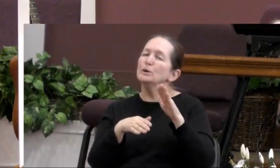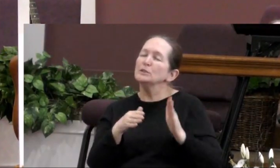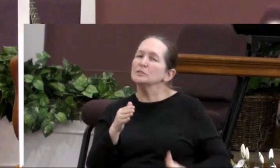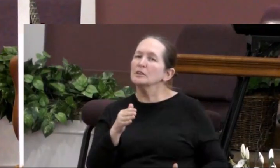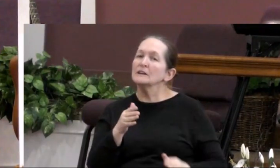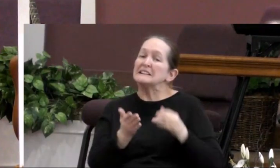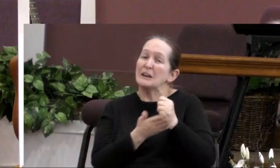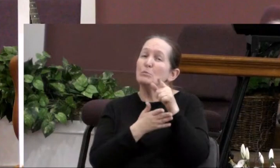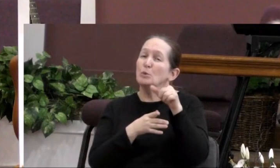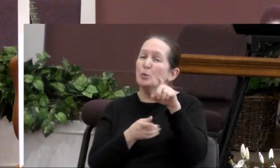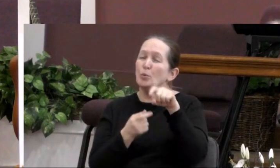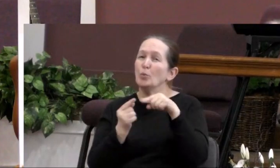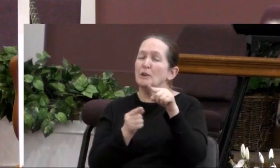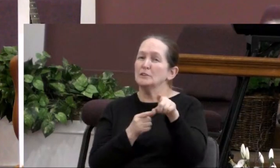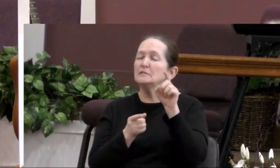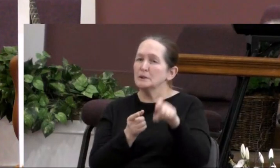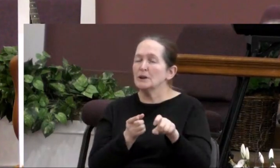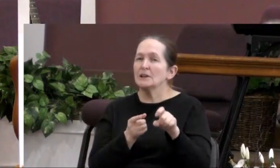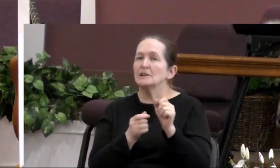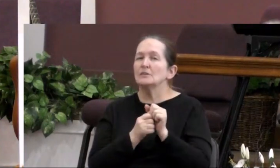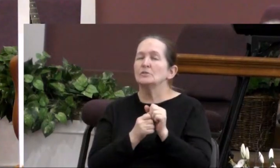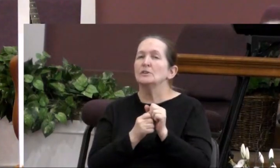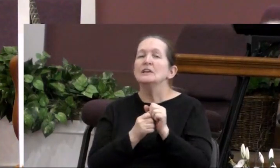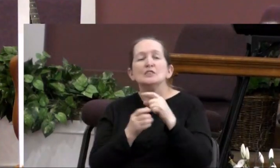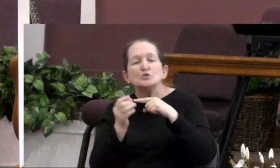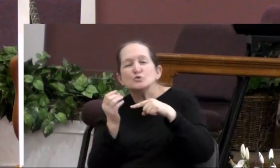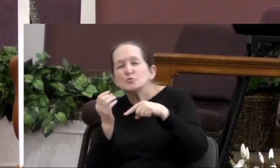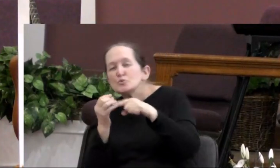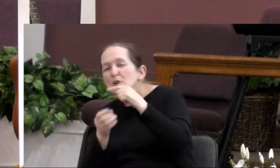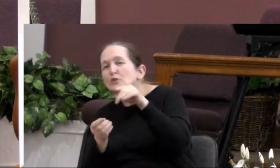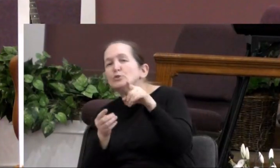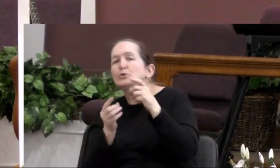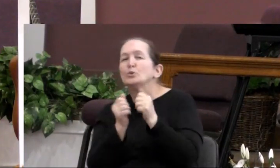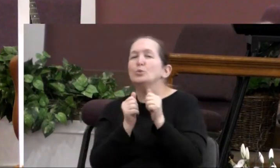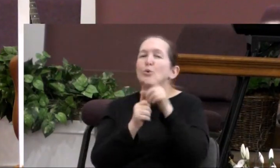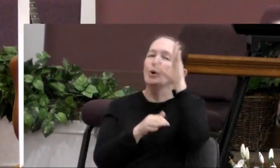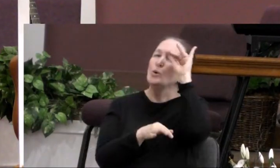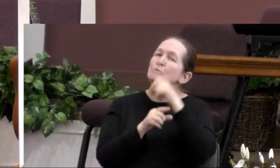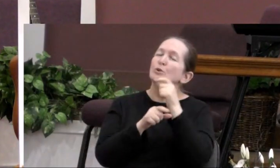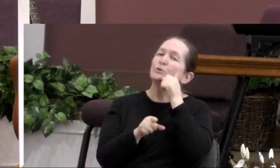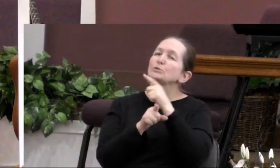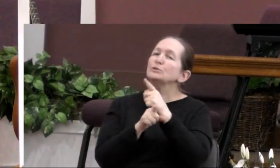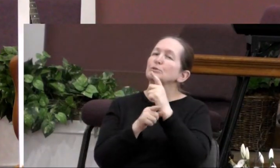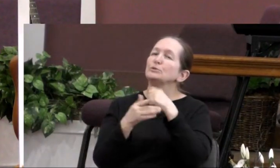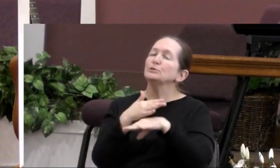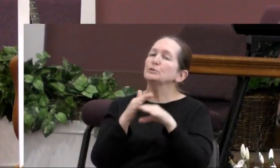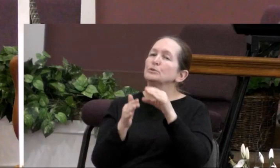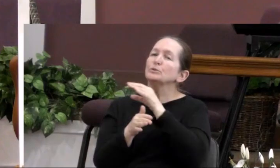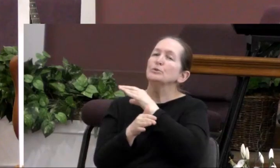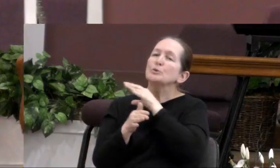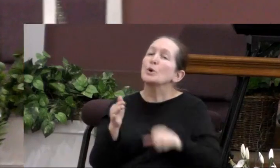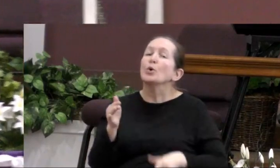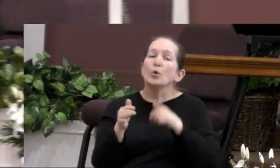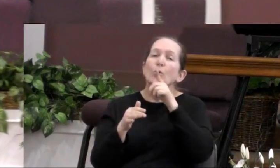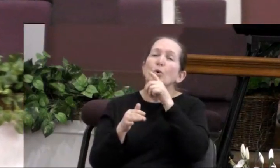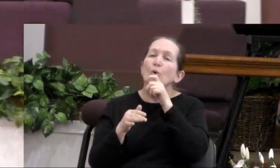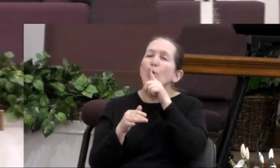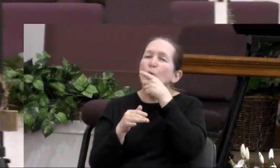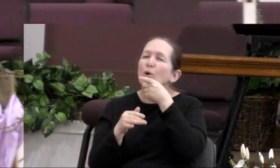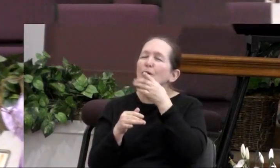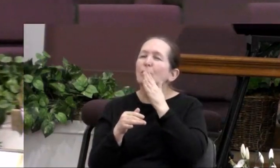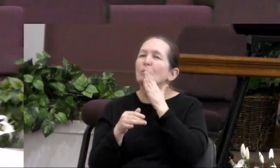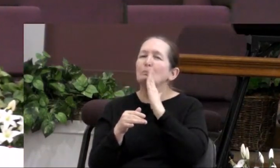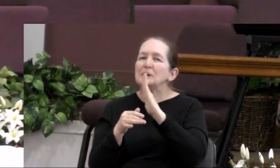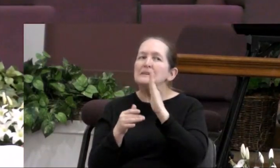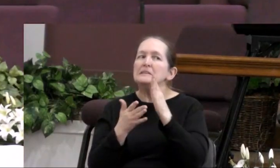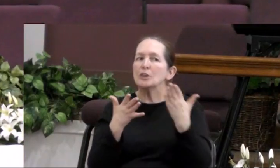when you're in need, that surrounds you with brothers and sisters in Christ who will be there to support and encourage